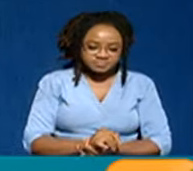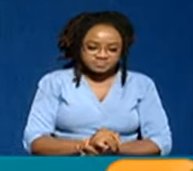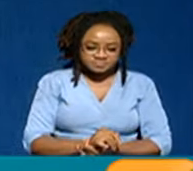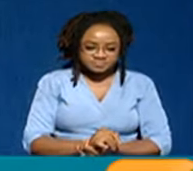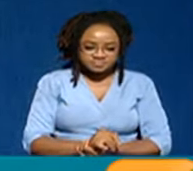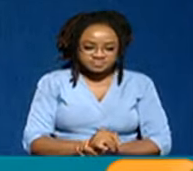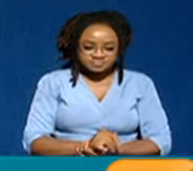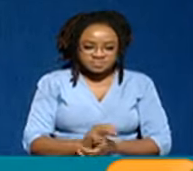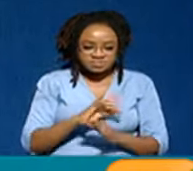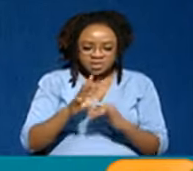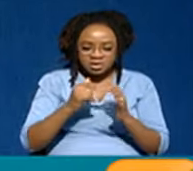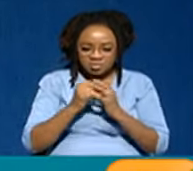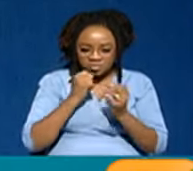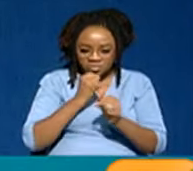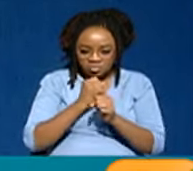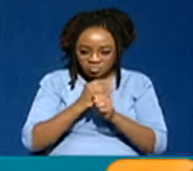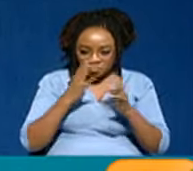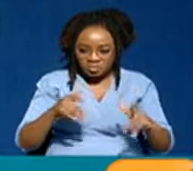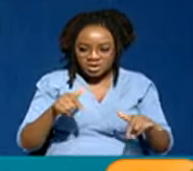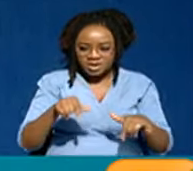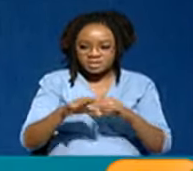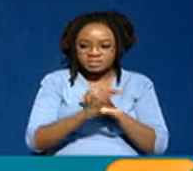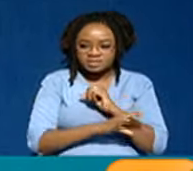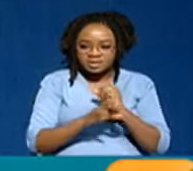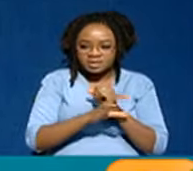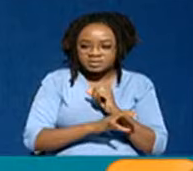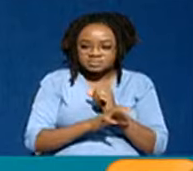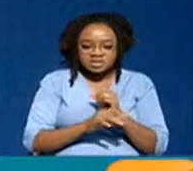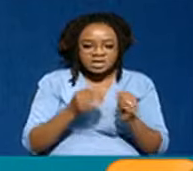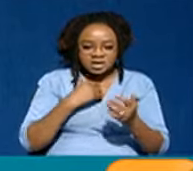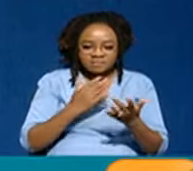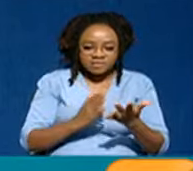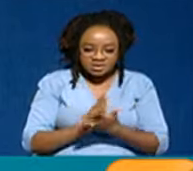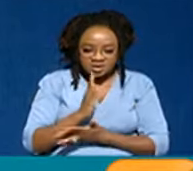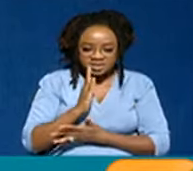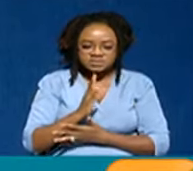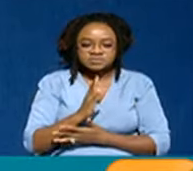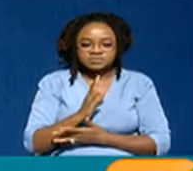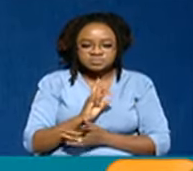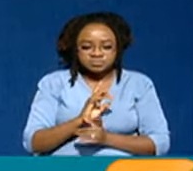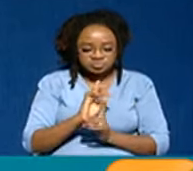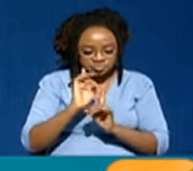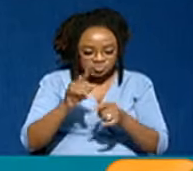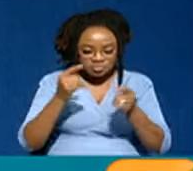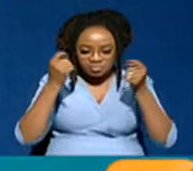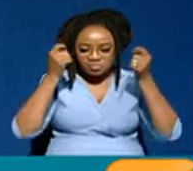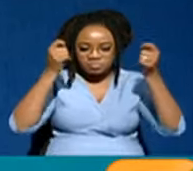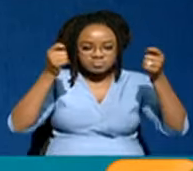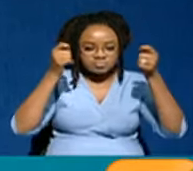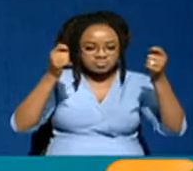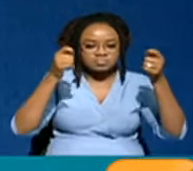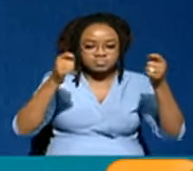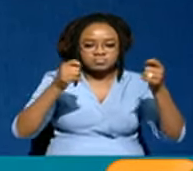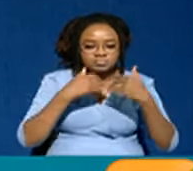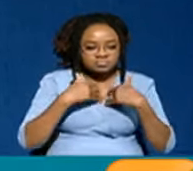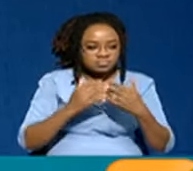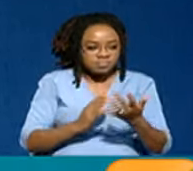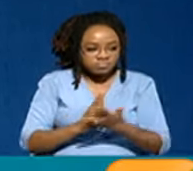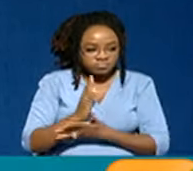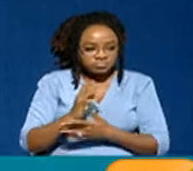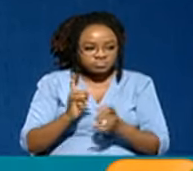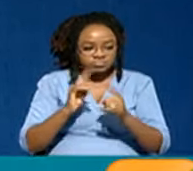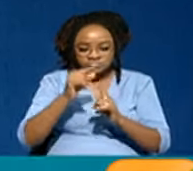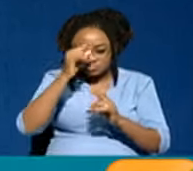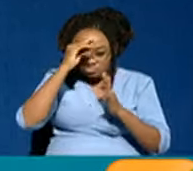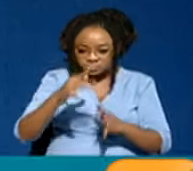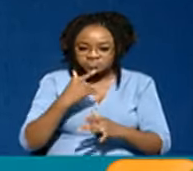worker in this country, according to Article 41 of the Constitution, has a right to go for industrial action. And this... Governor Sakaja says